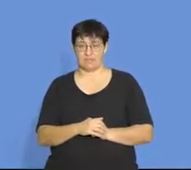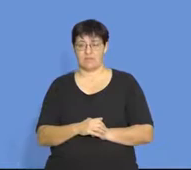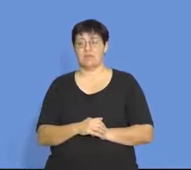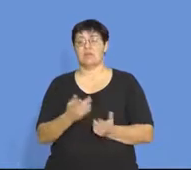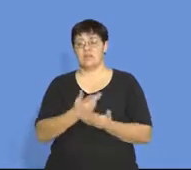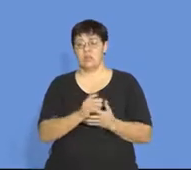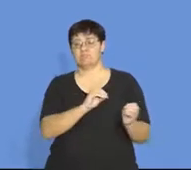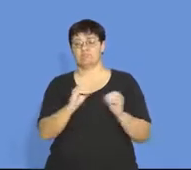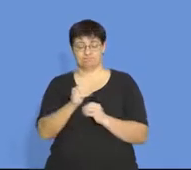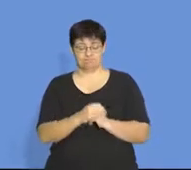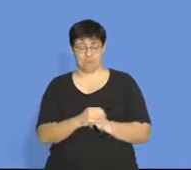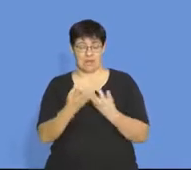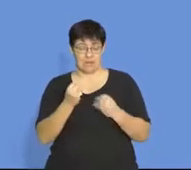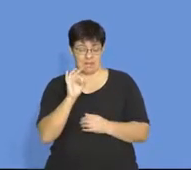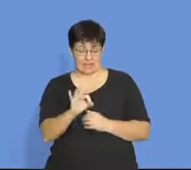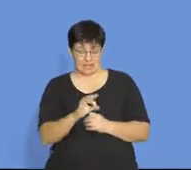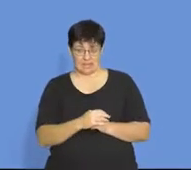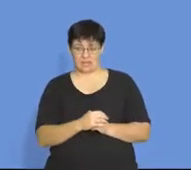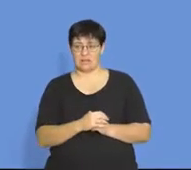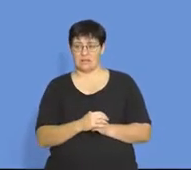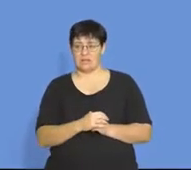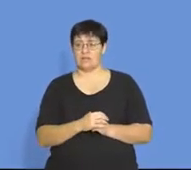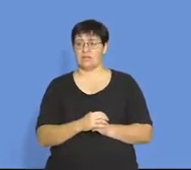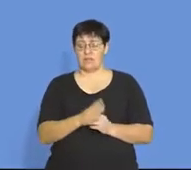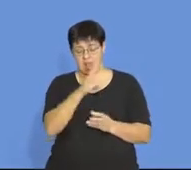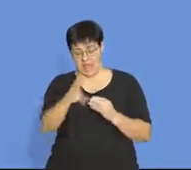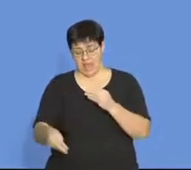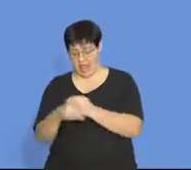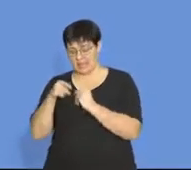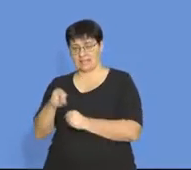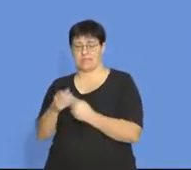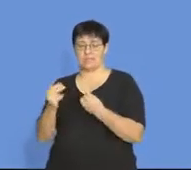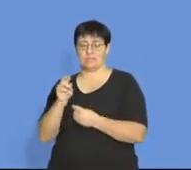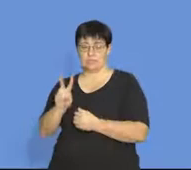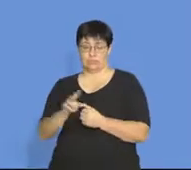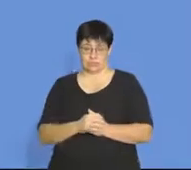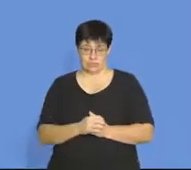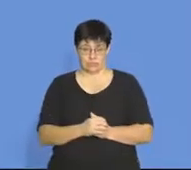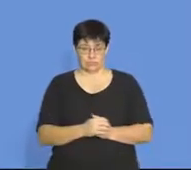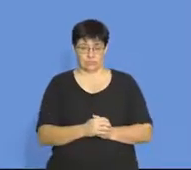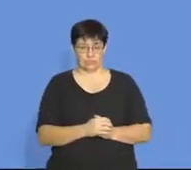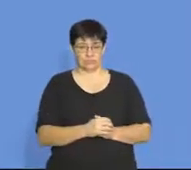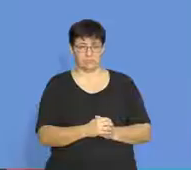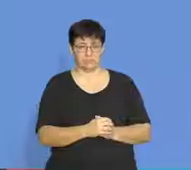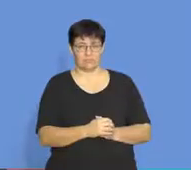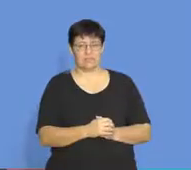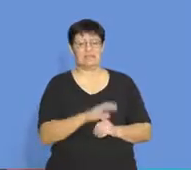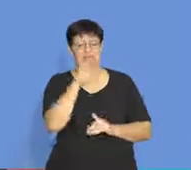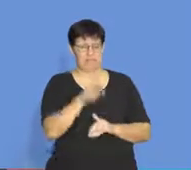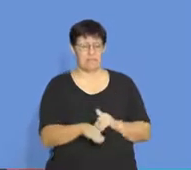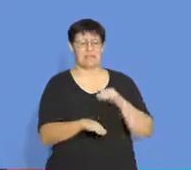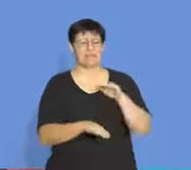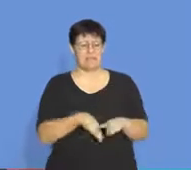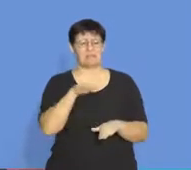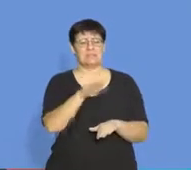you substitute this equation number 3 into equation 2. Now, I know I said I'm going to do this step